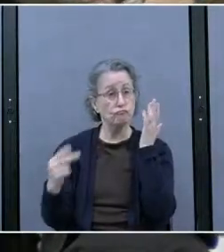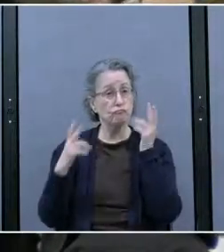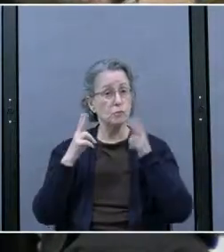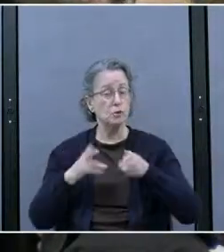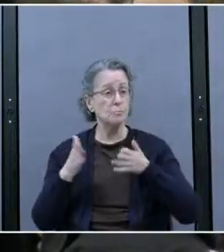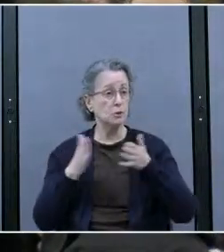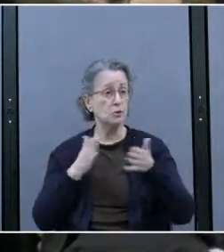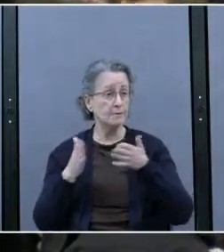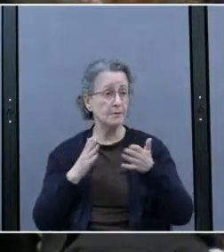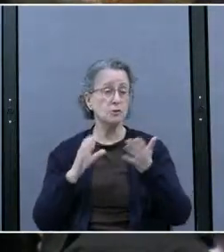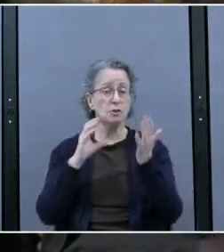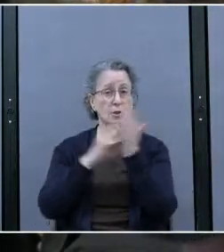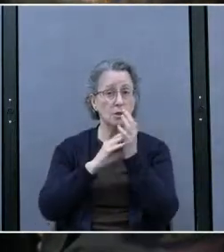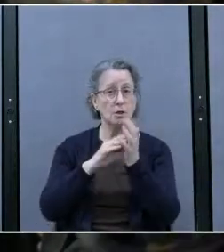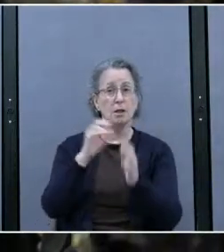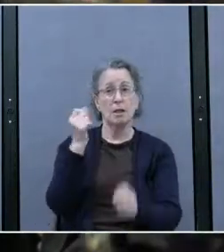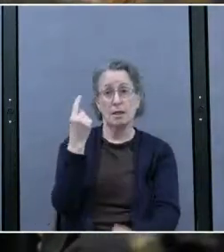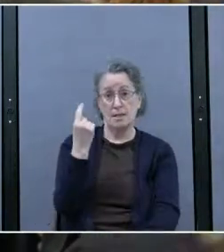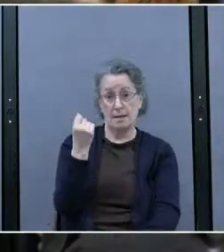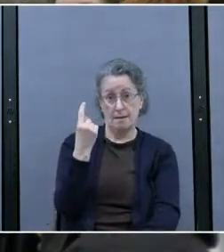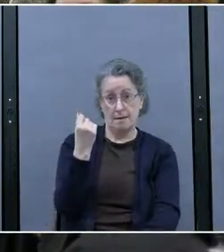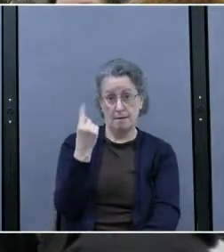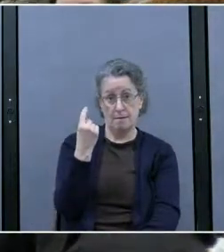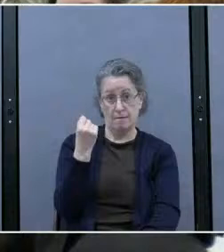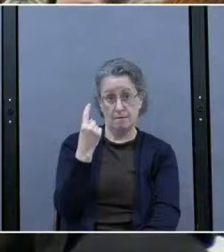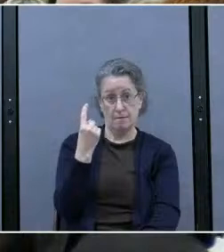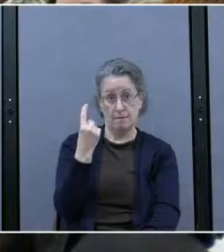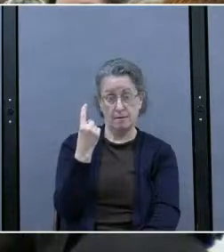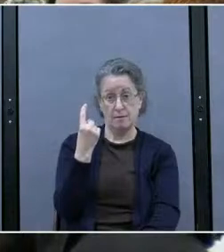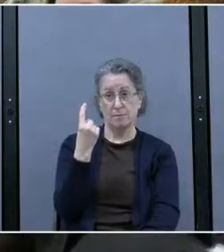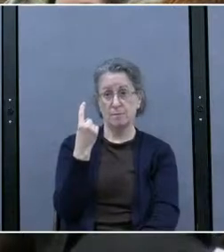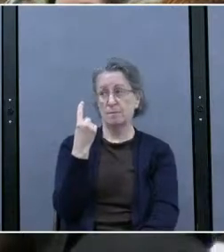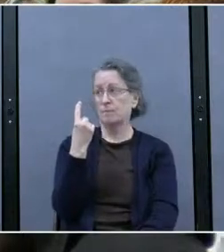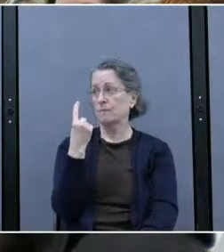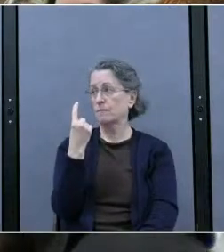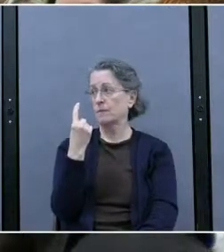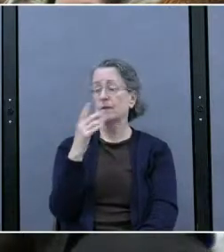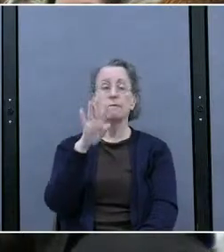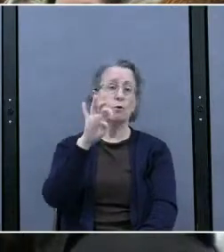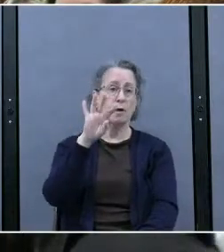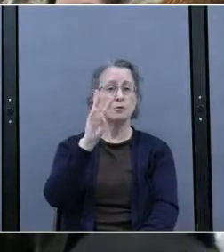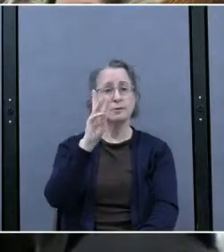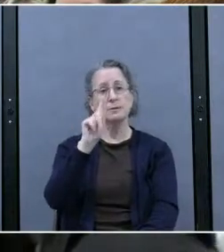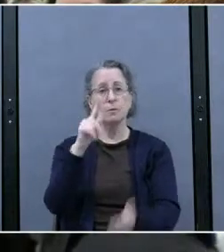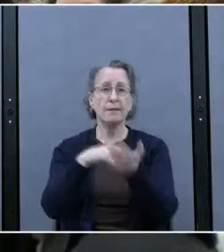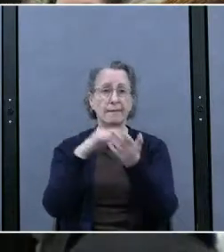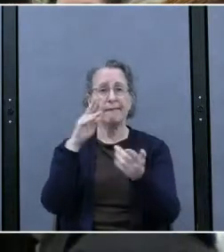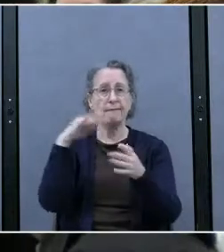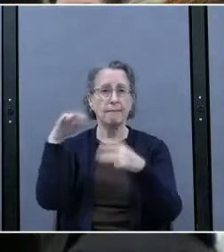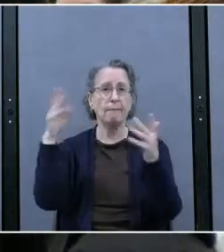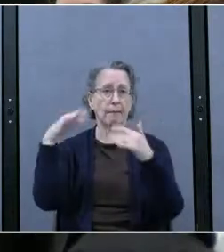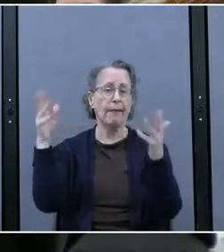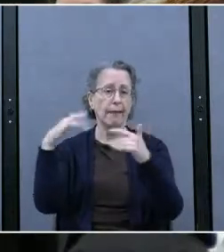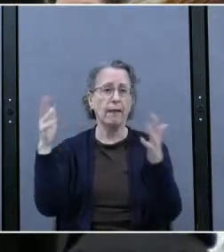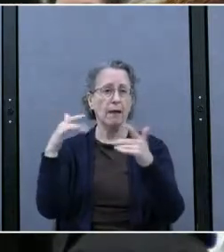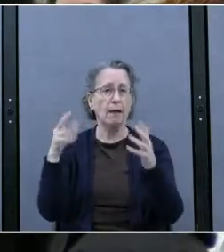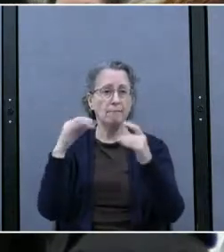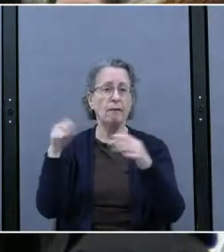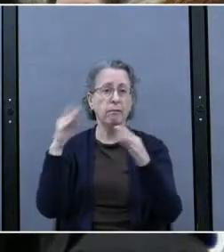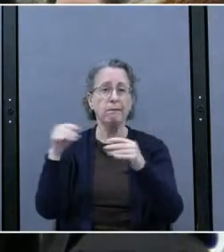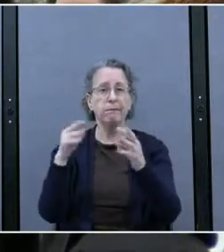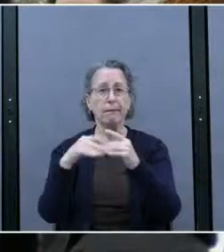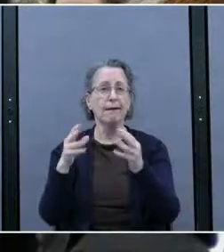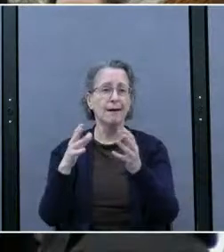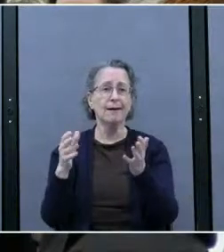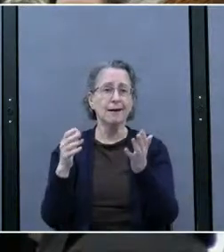Article 11, and you put the funds, like you had 461, 277, there's all these